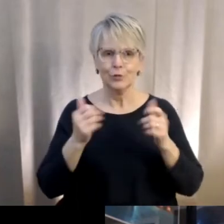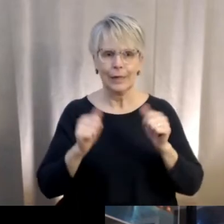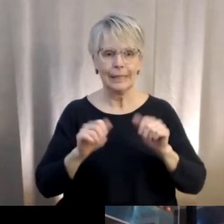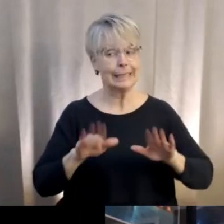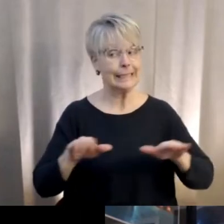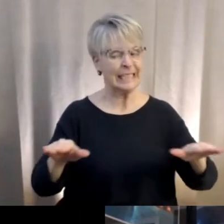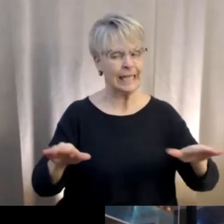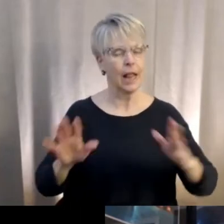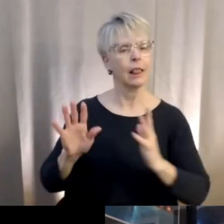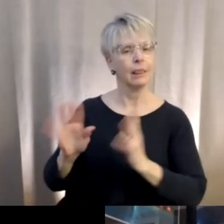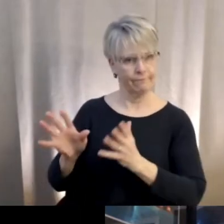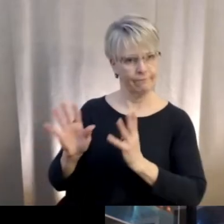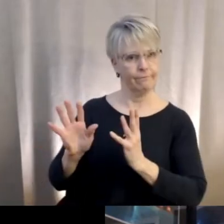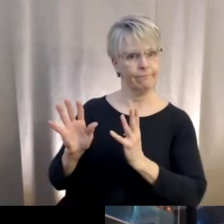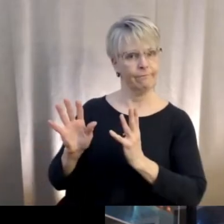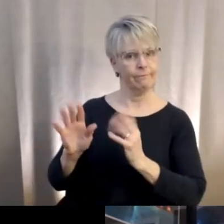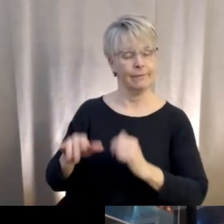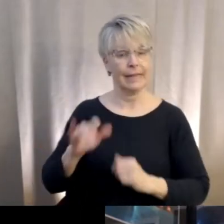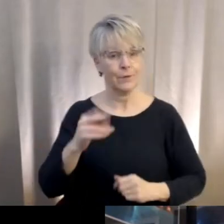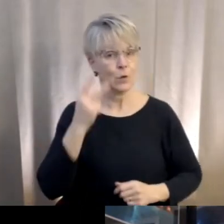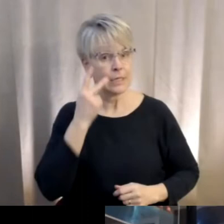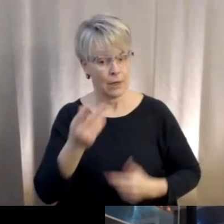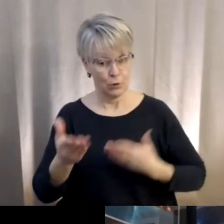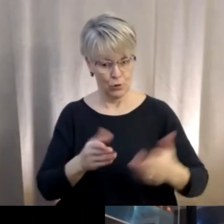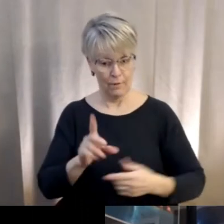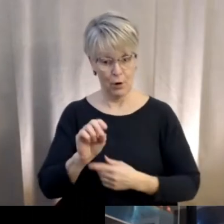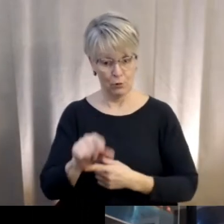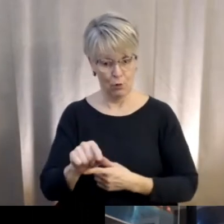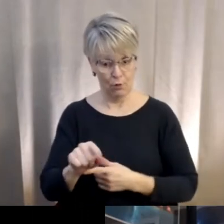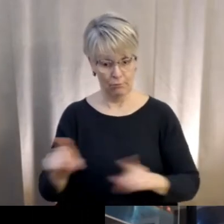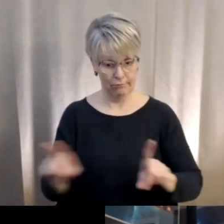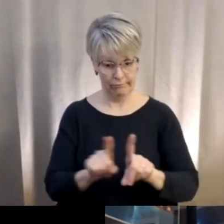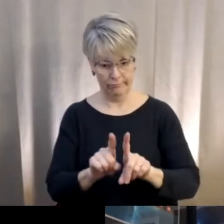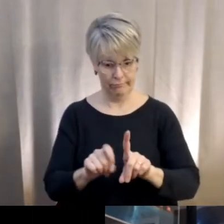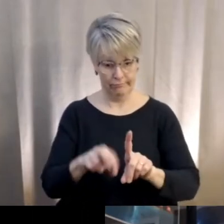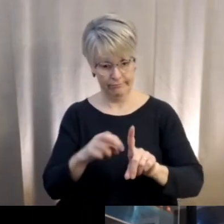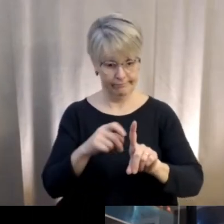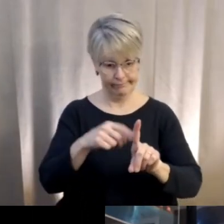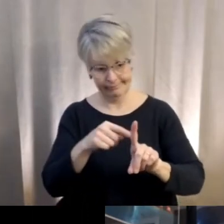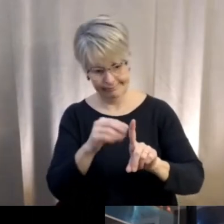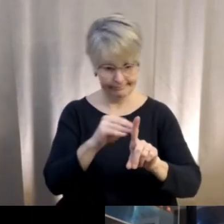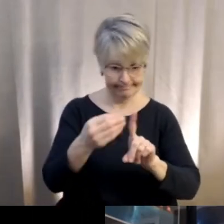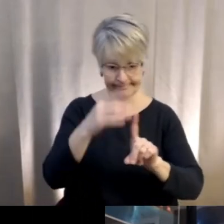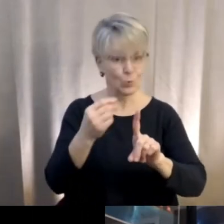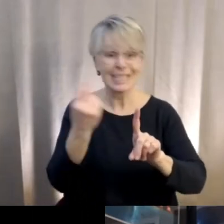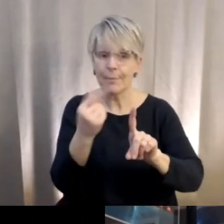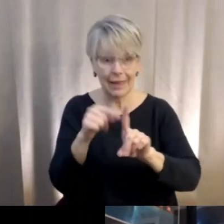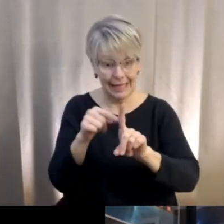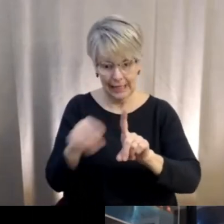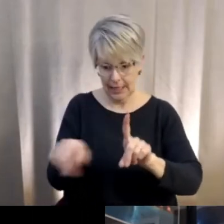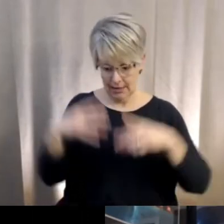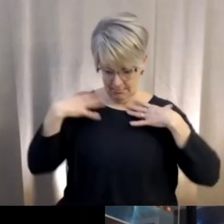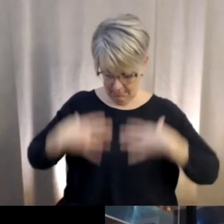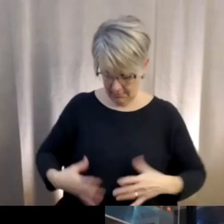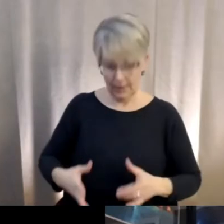some extent, it's kind of like if you see a service dog doing anything with their handler, basically that's the thing of just